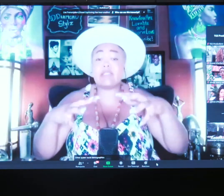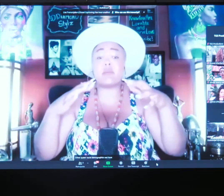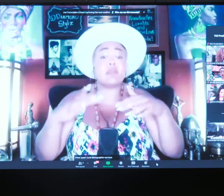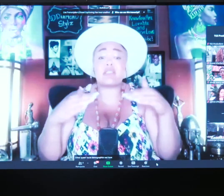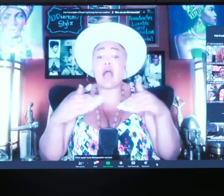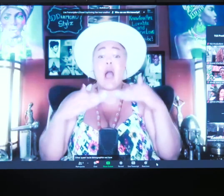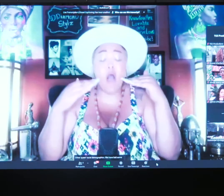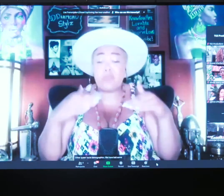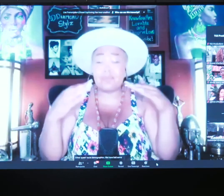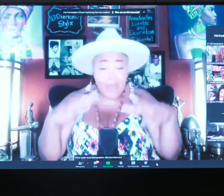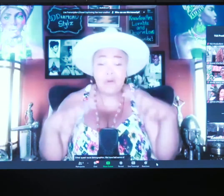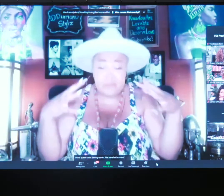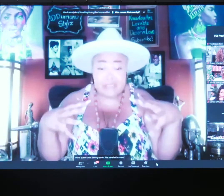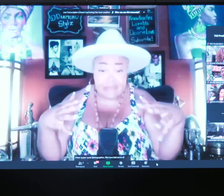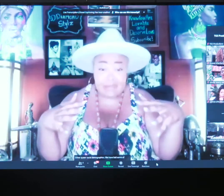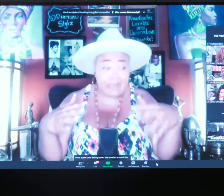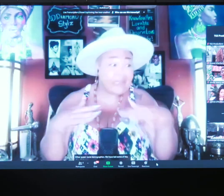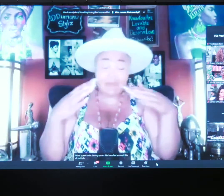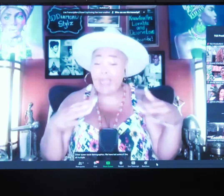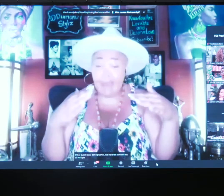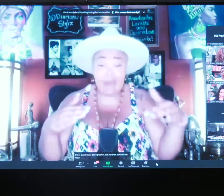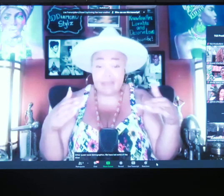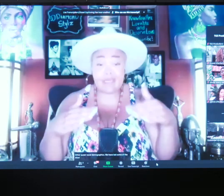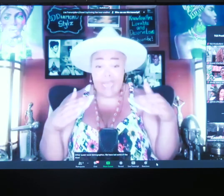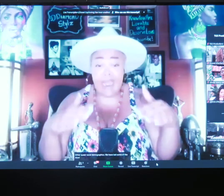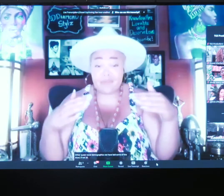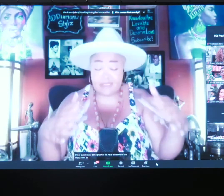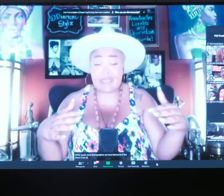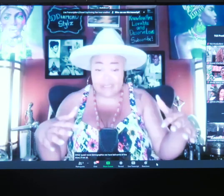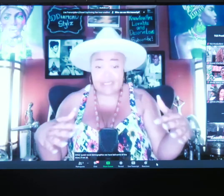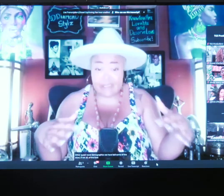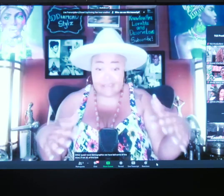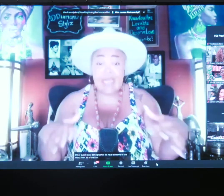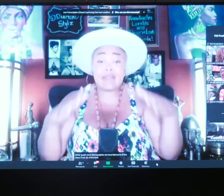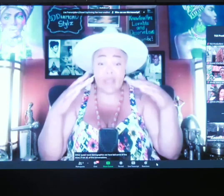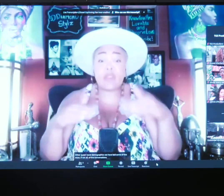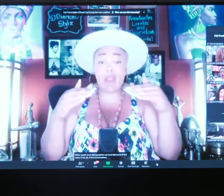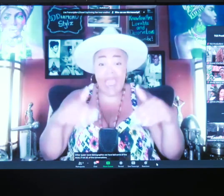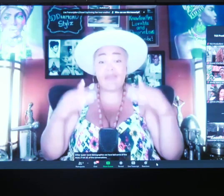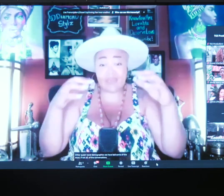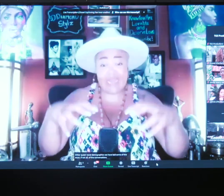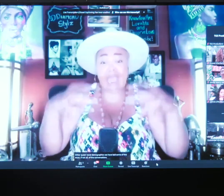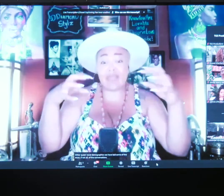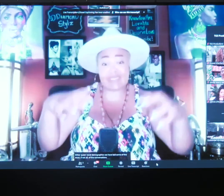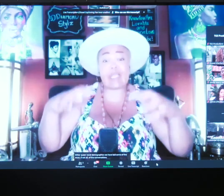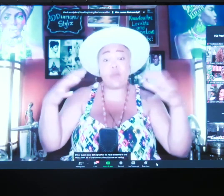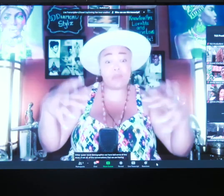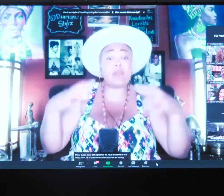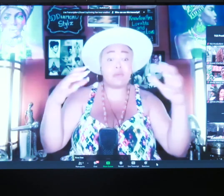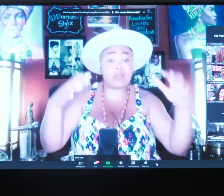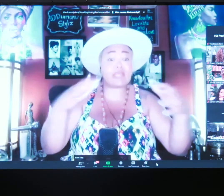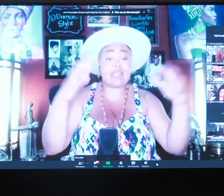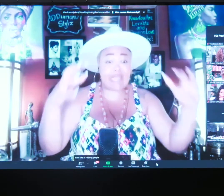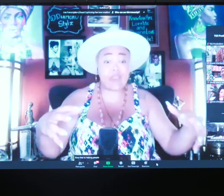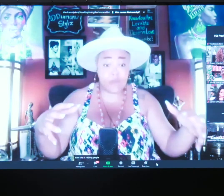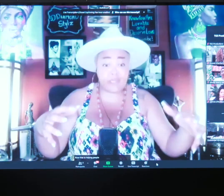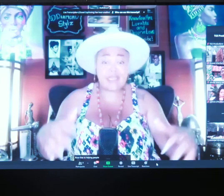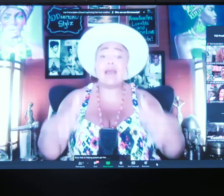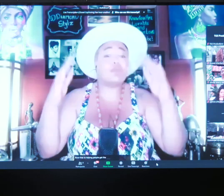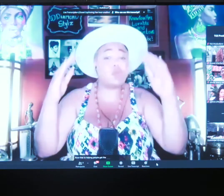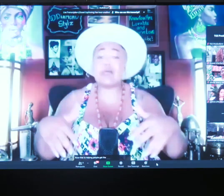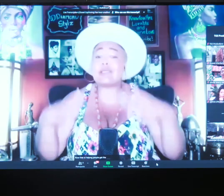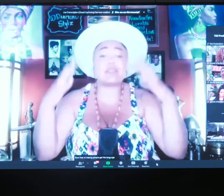laid most, if not all, of the conversations that we are having now that is helping people get the